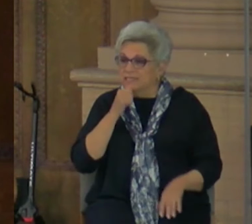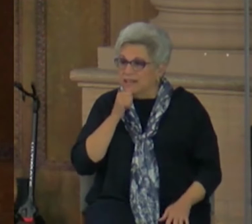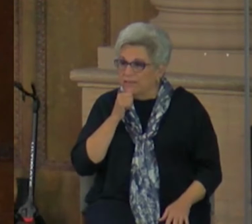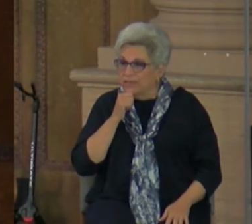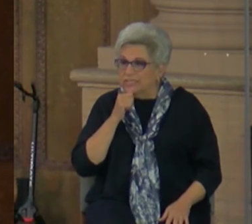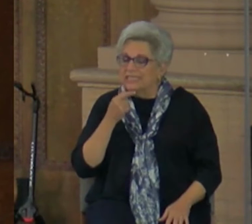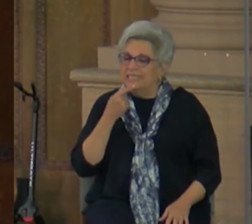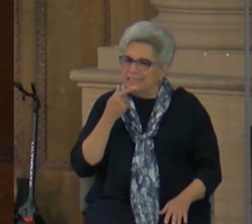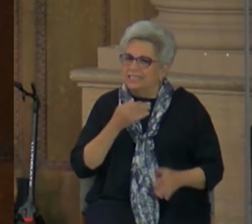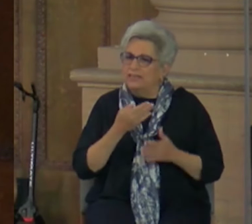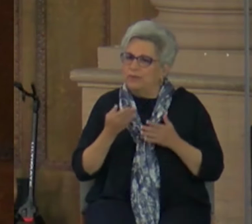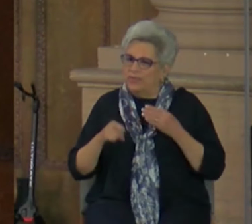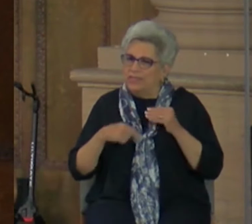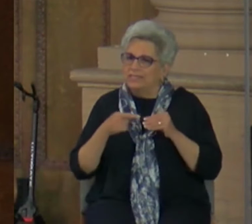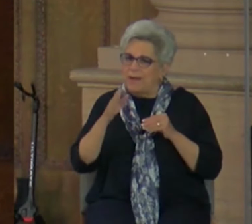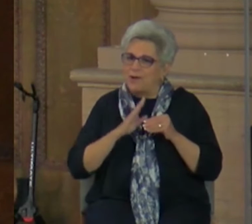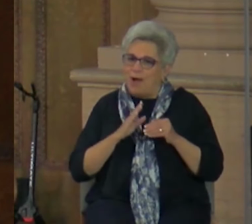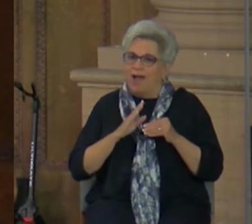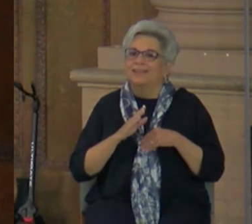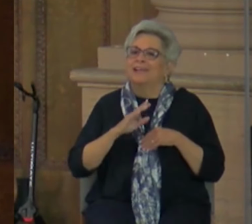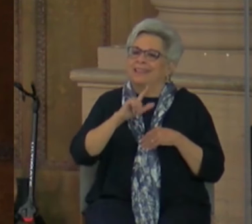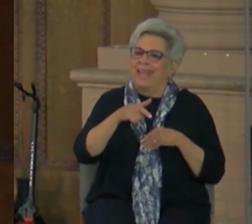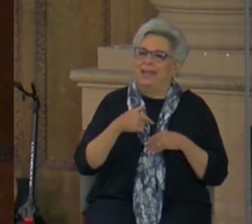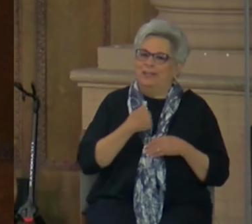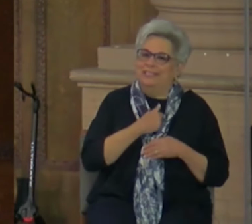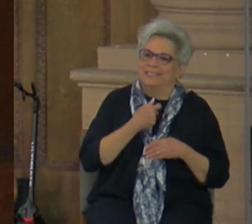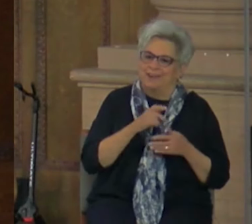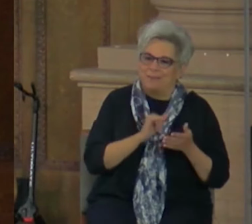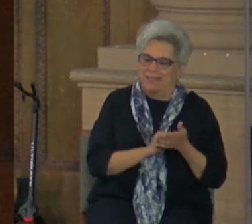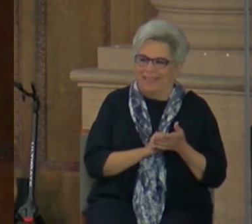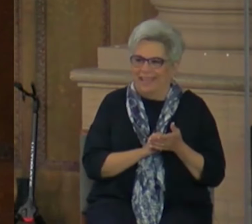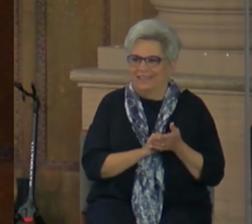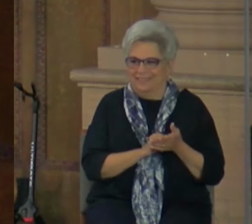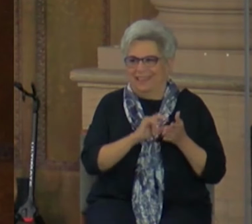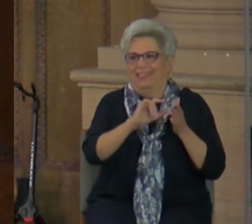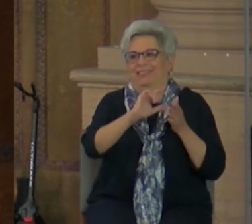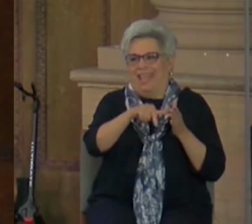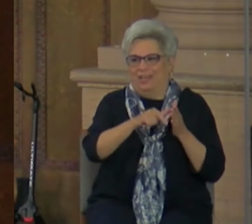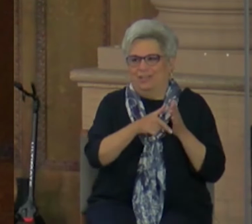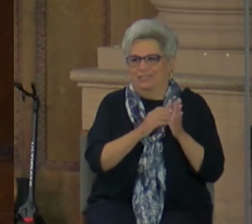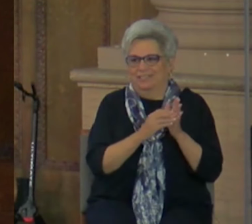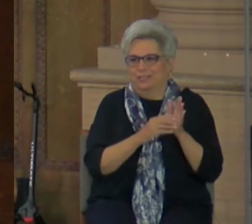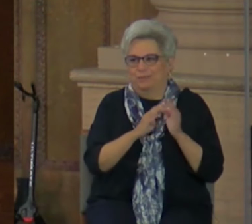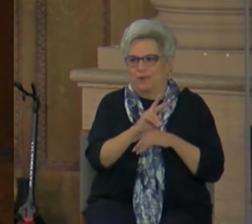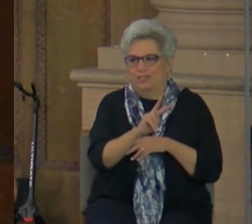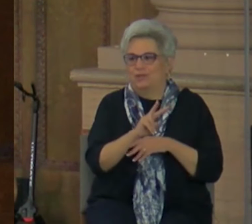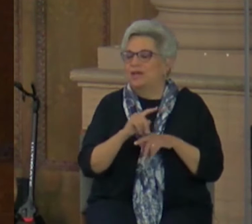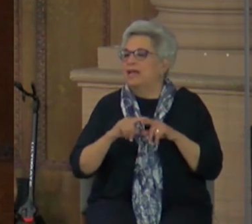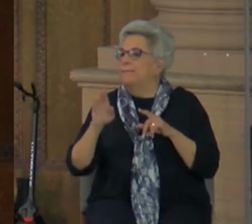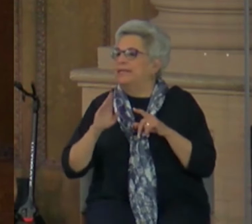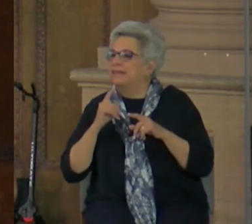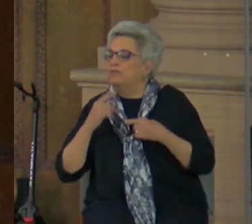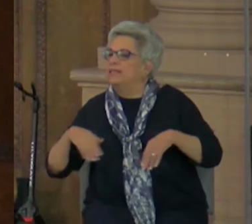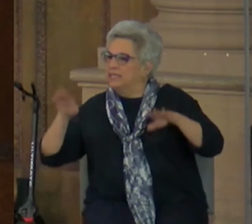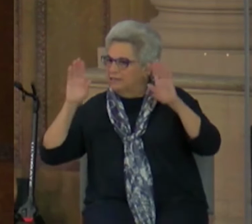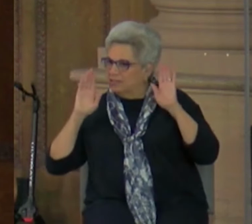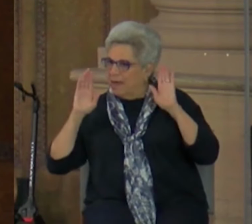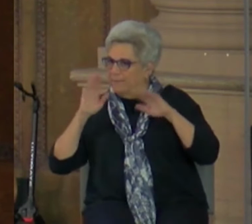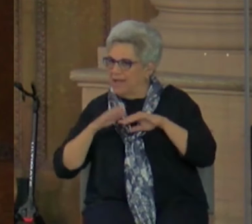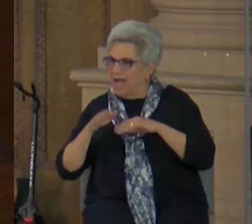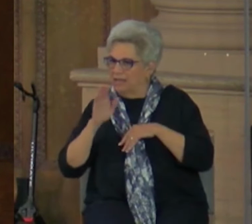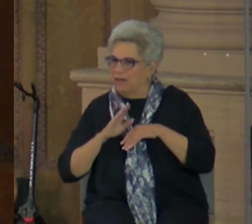says some things about God that he later regrets, according to chapter 42, verse 6. But he never gives up on God. He